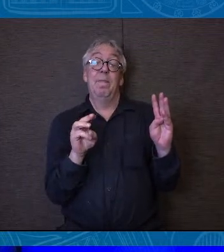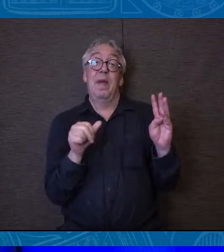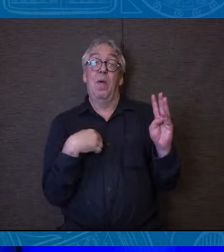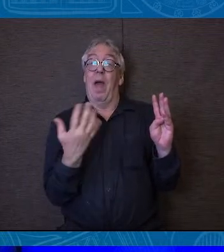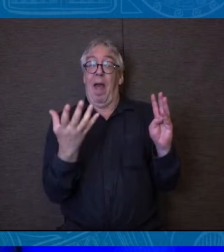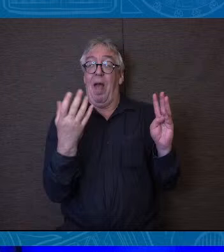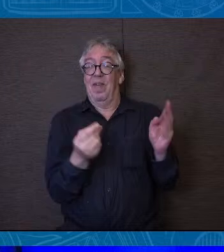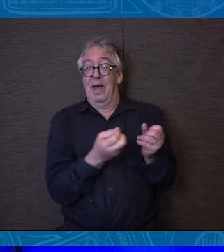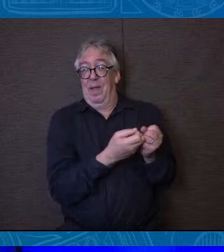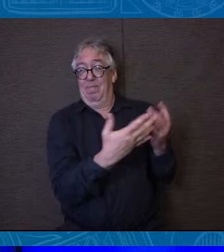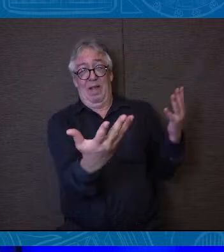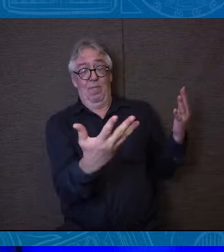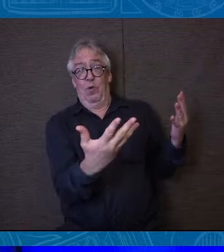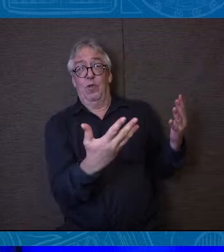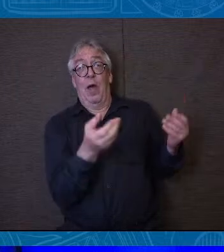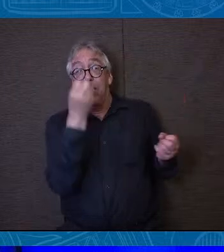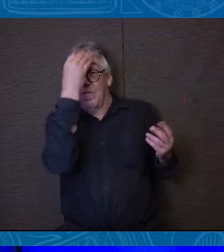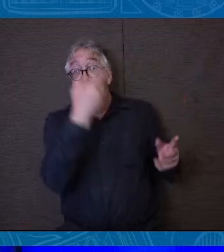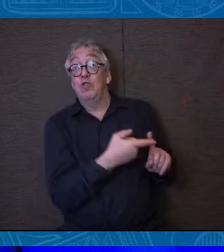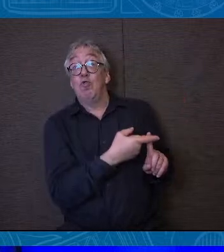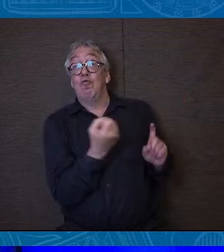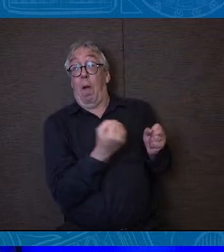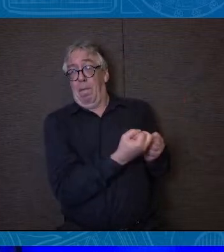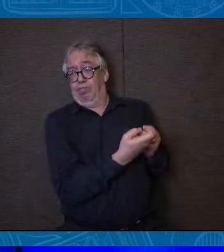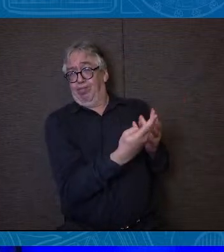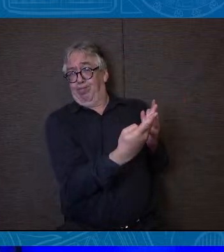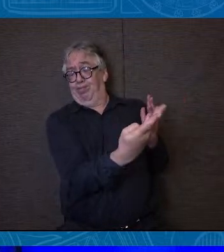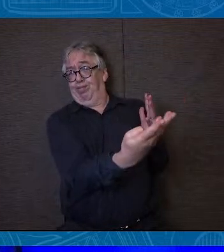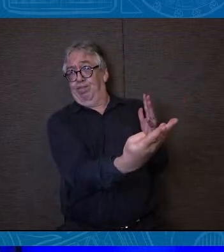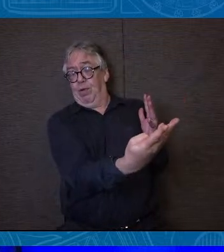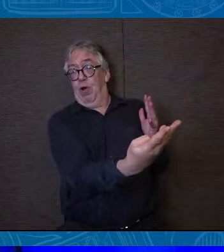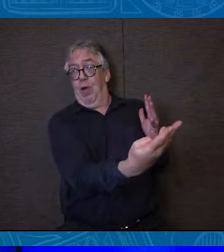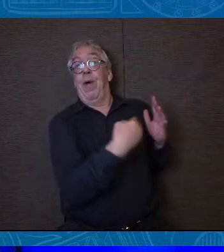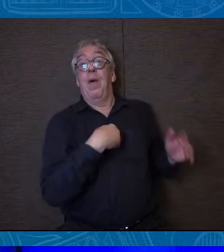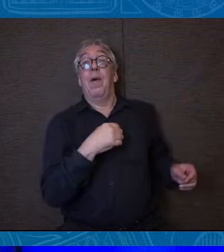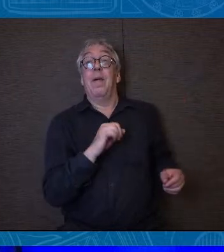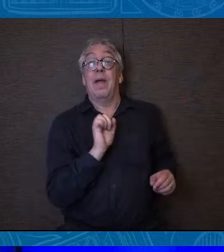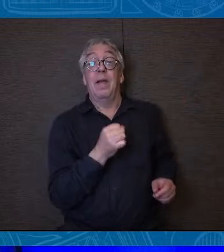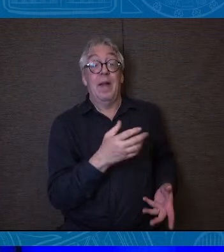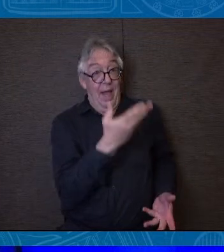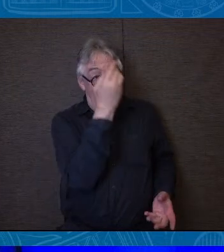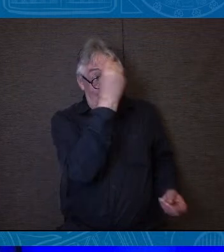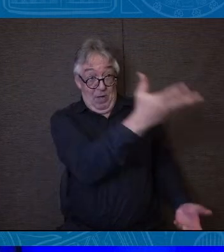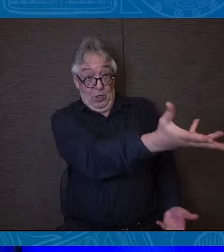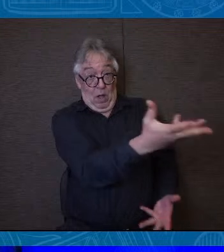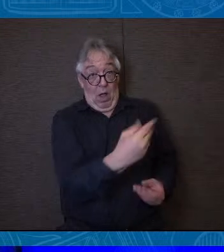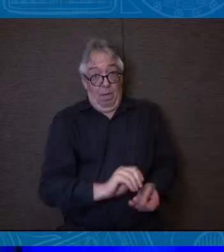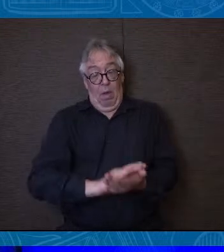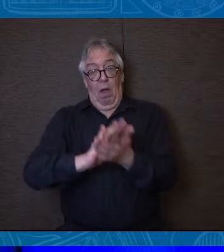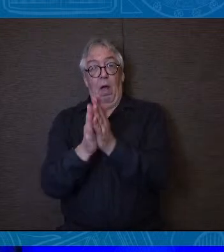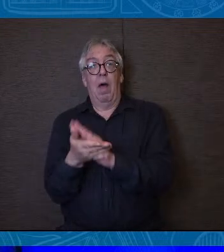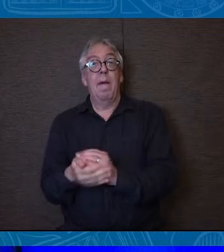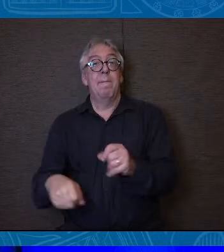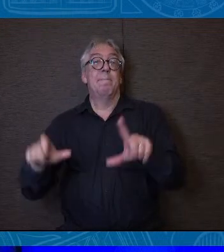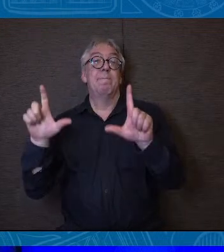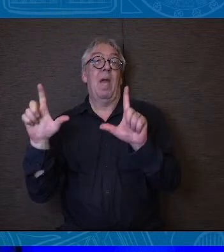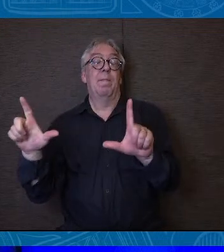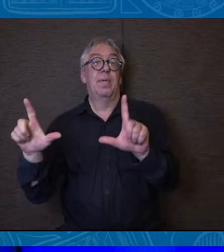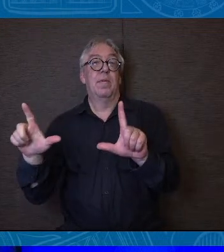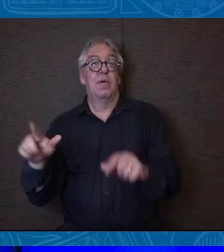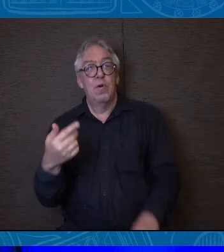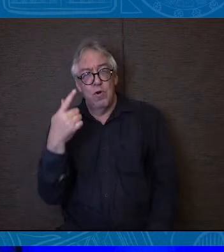these data DCM maps. Just to give you an idea of what we used it in the first in Tonga. You